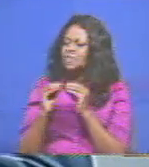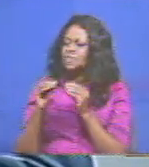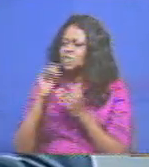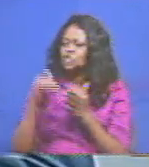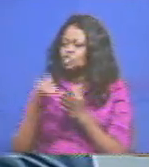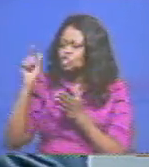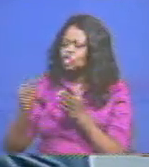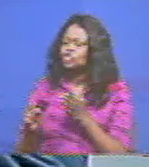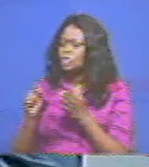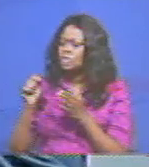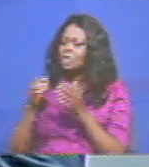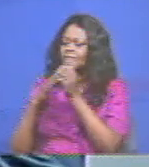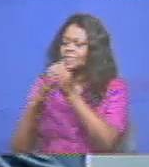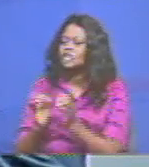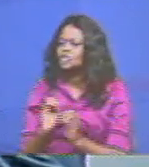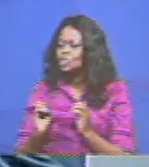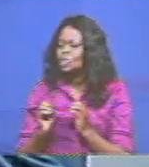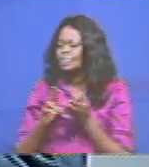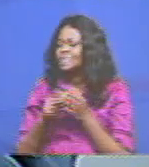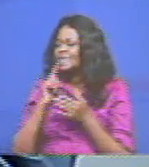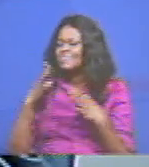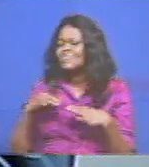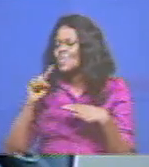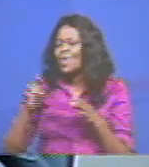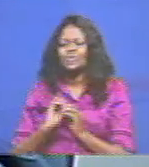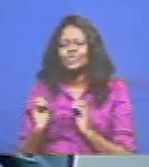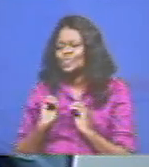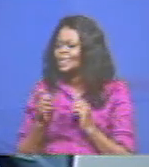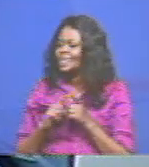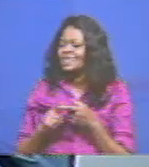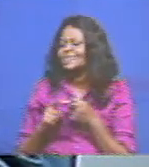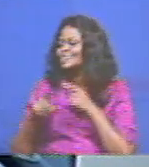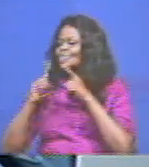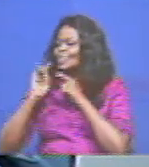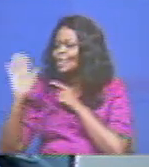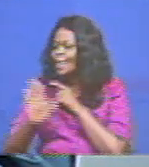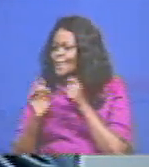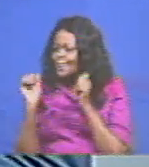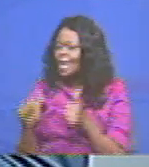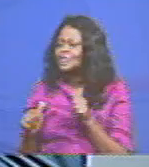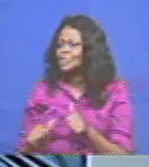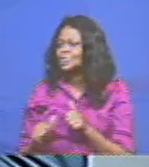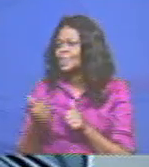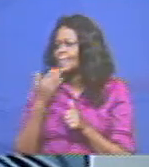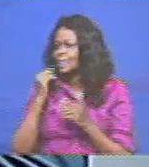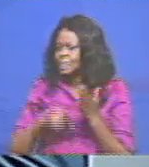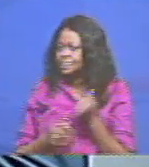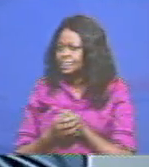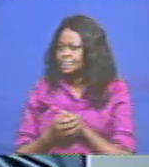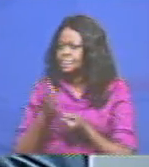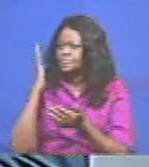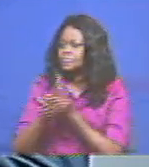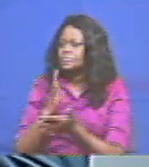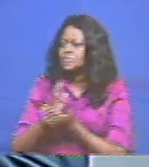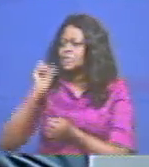day. So you cannot accuse people, and you have not even had a word with them. Let me tell you, one thing is that, in fact, in